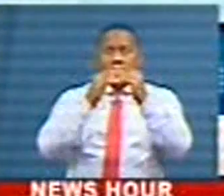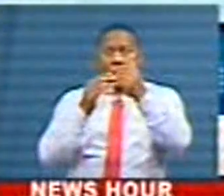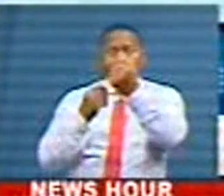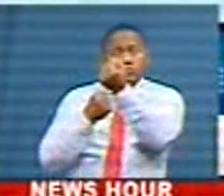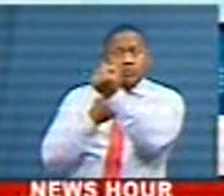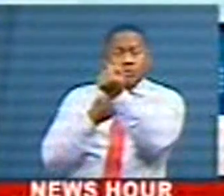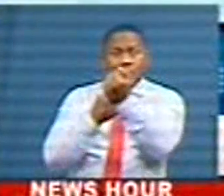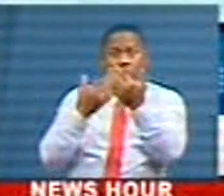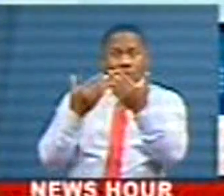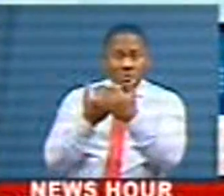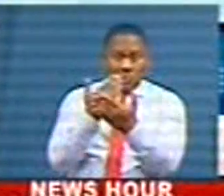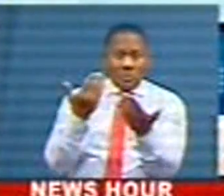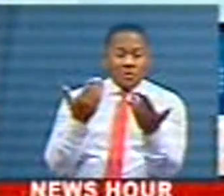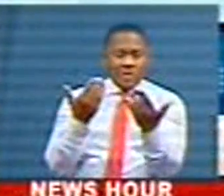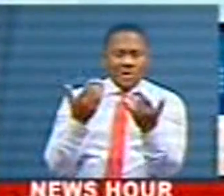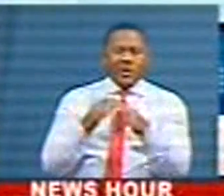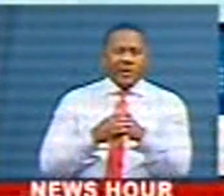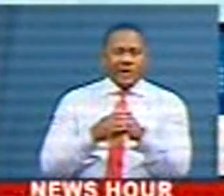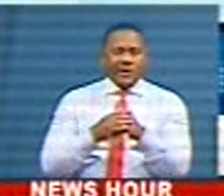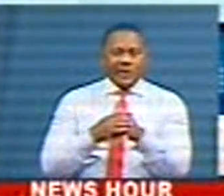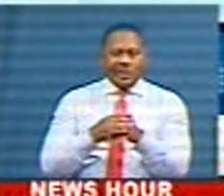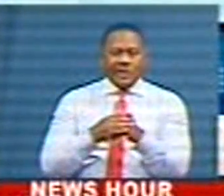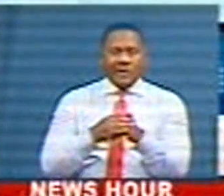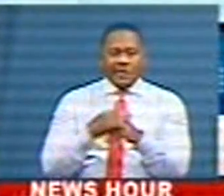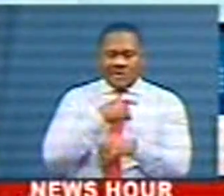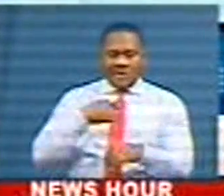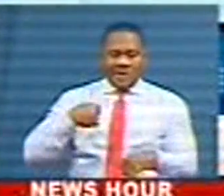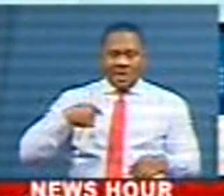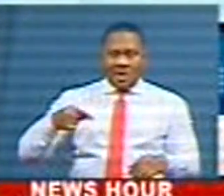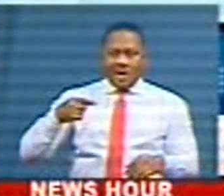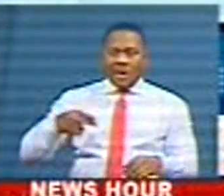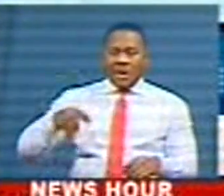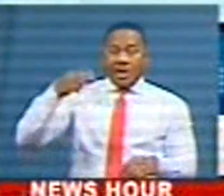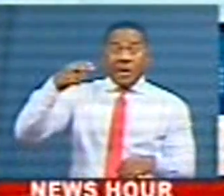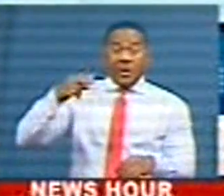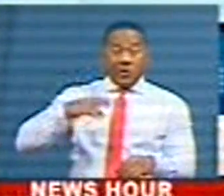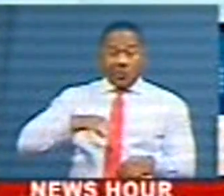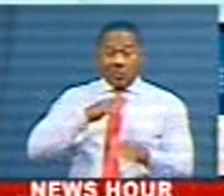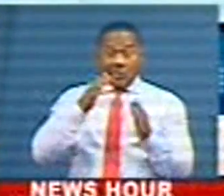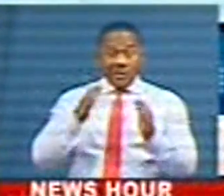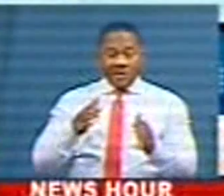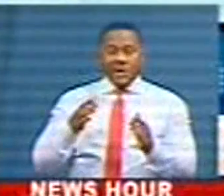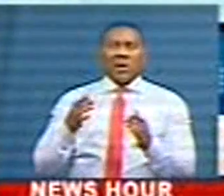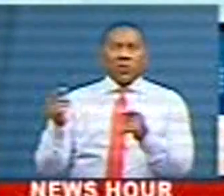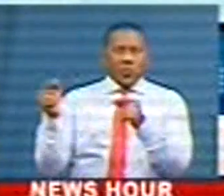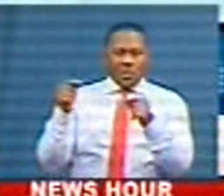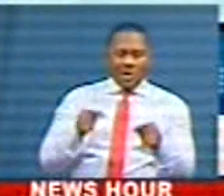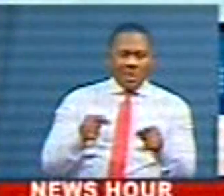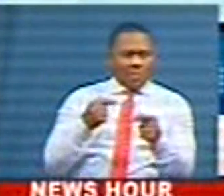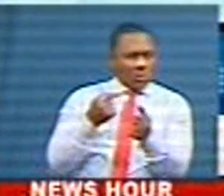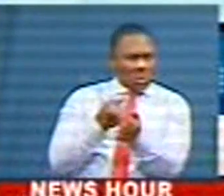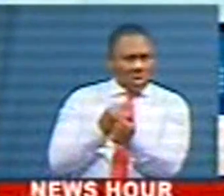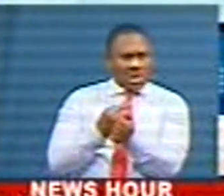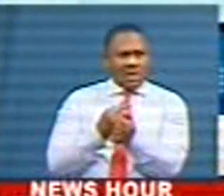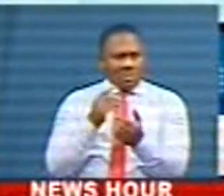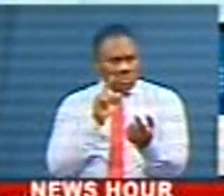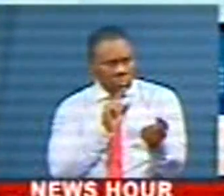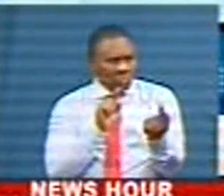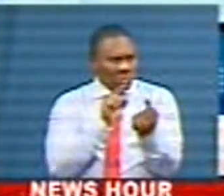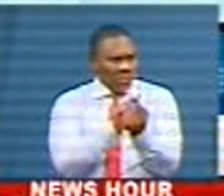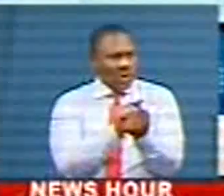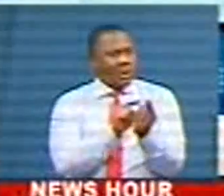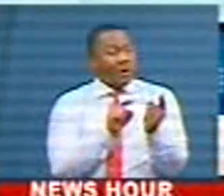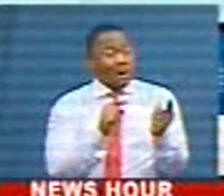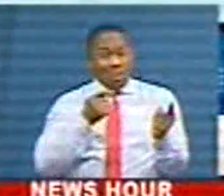The announcement was made when the Chinese High Commissioner to Ghana called on the senior minister, Mr. Yaw Osafo Maafo, and